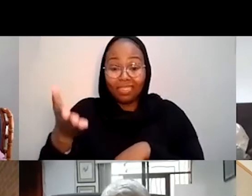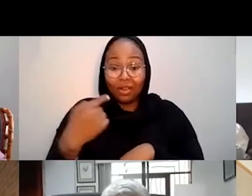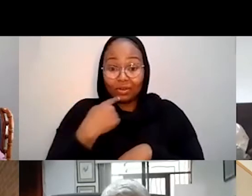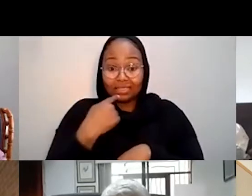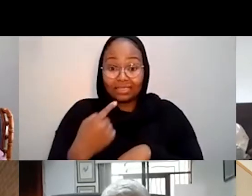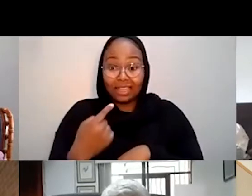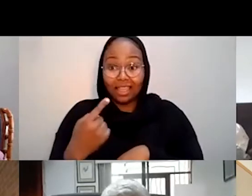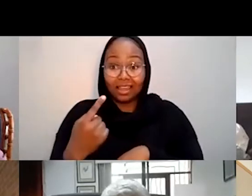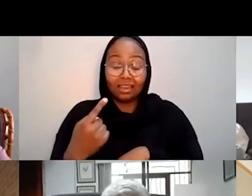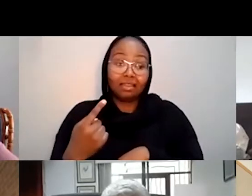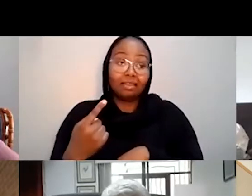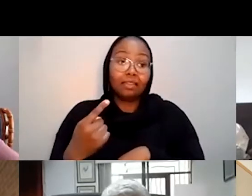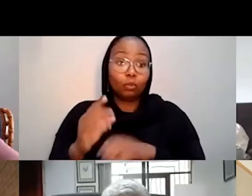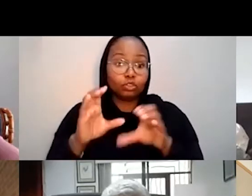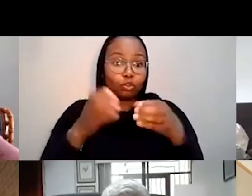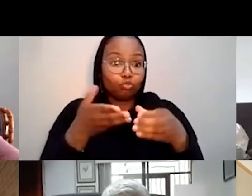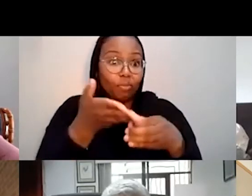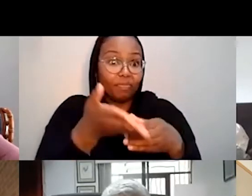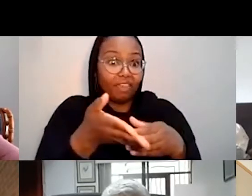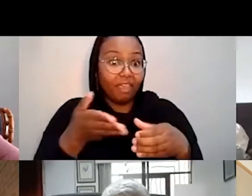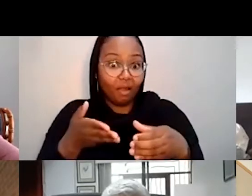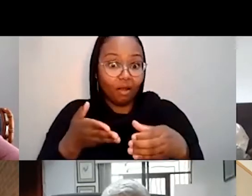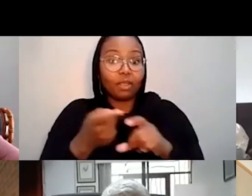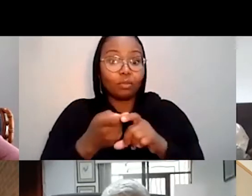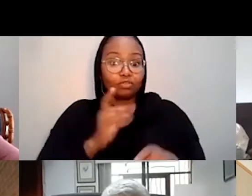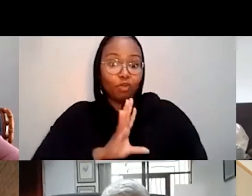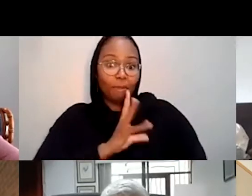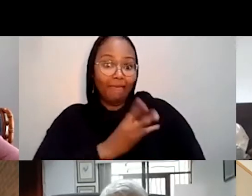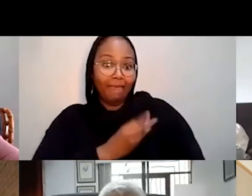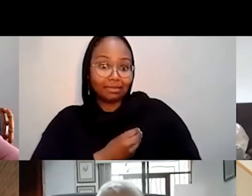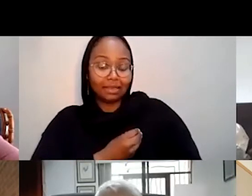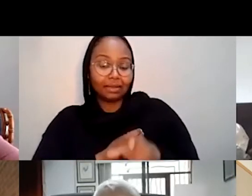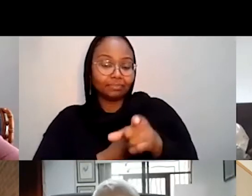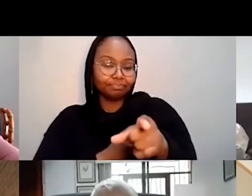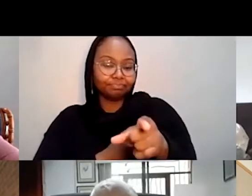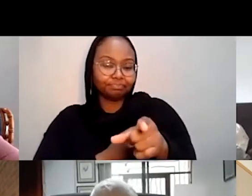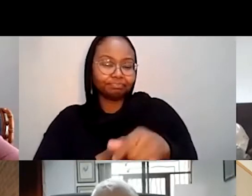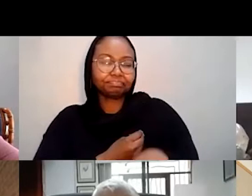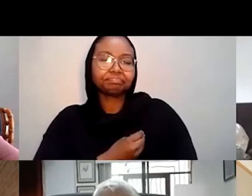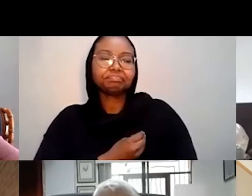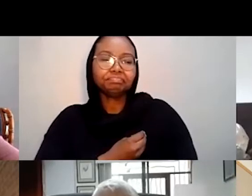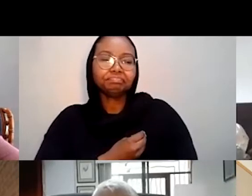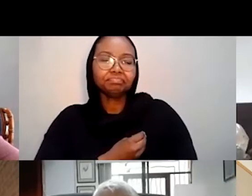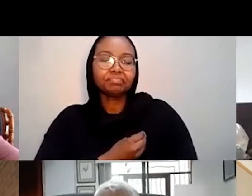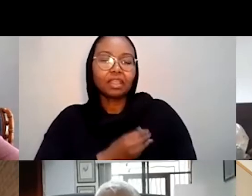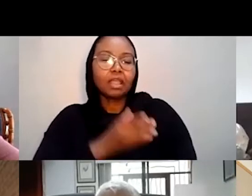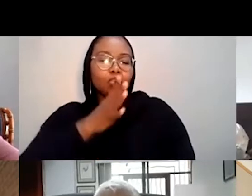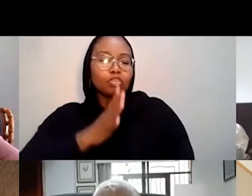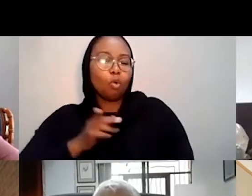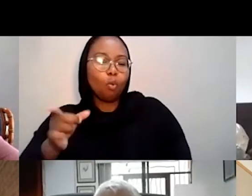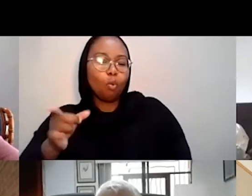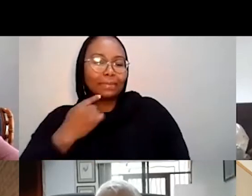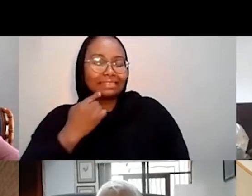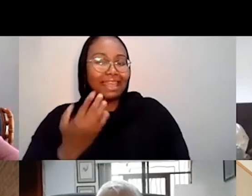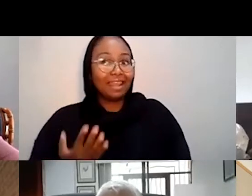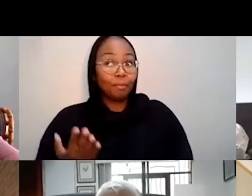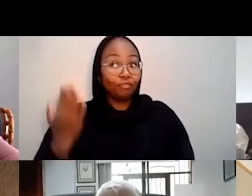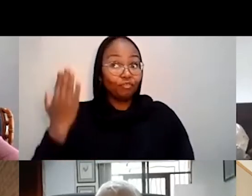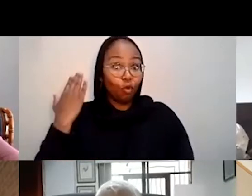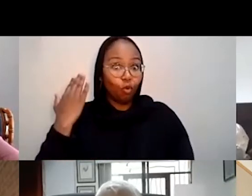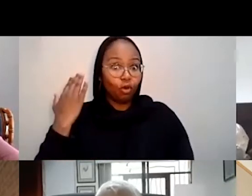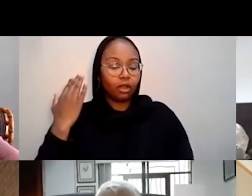was Palestinian. And in the past, she would have either frozen, her body would have been